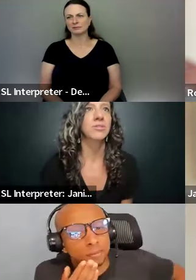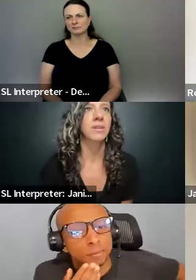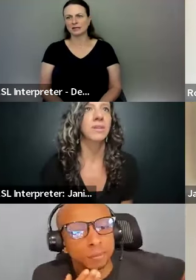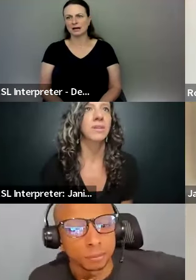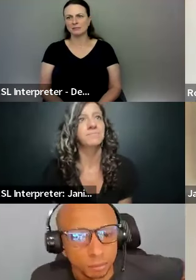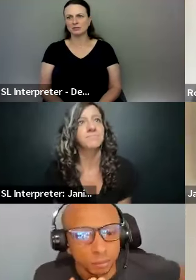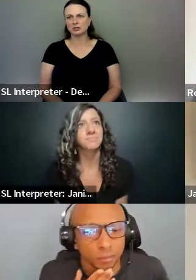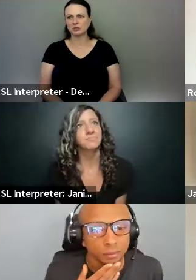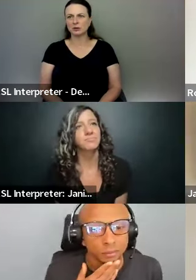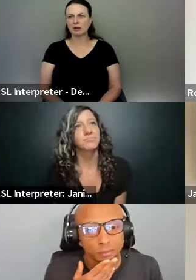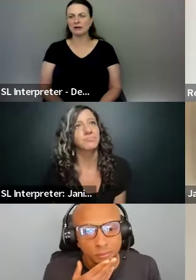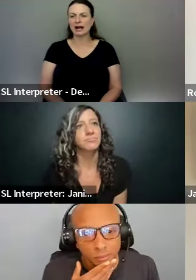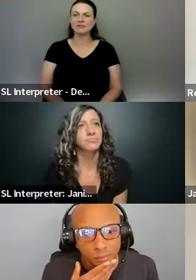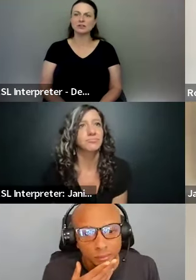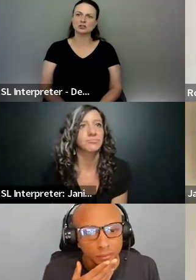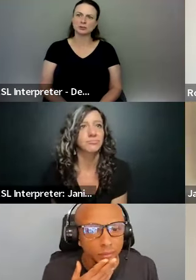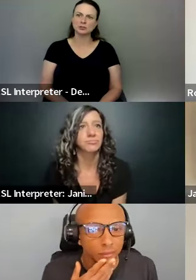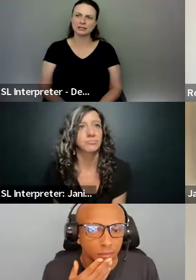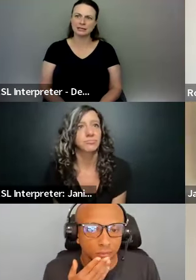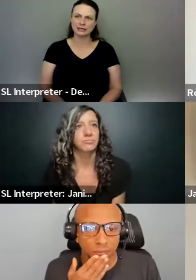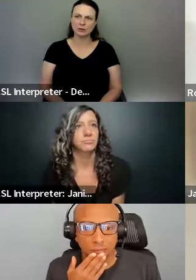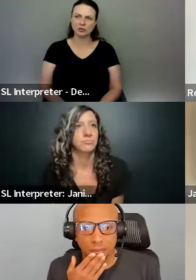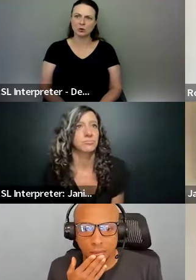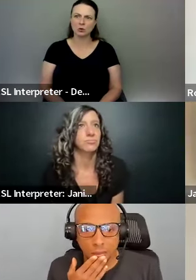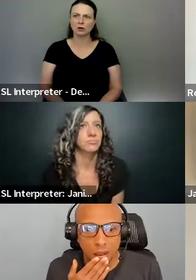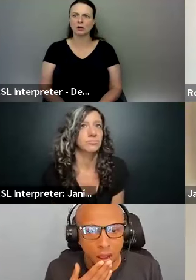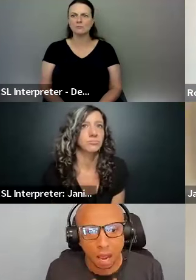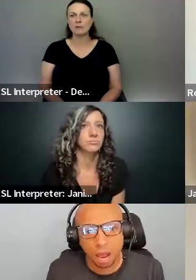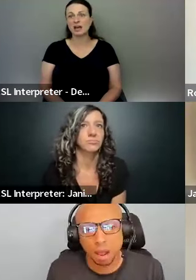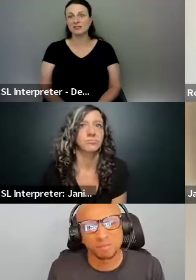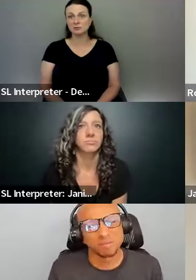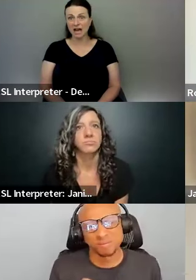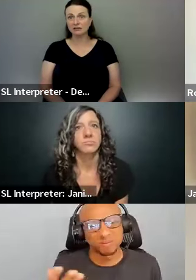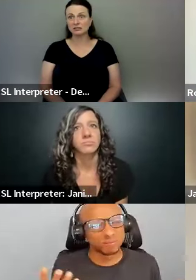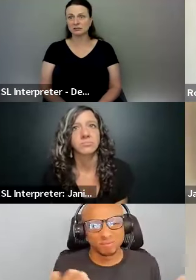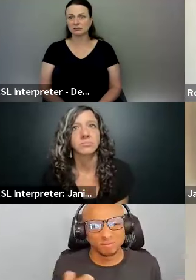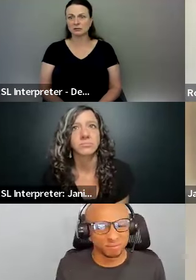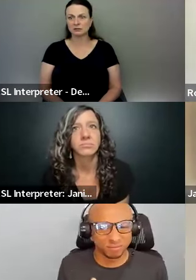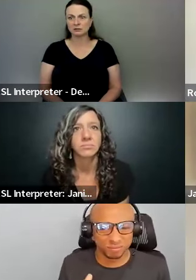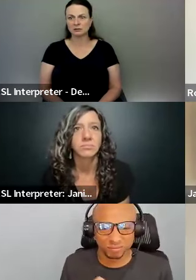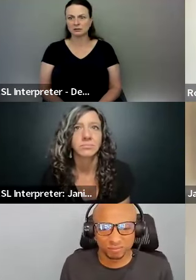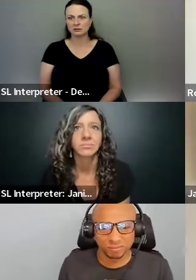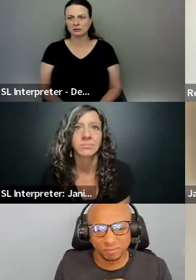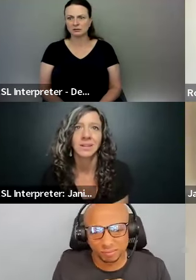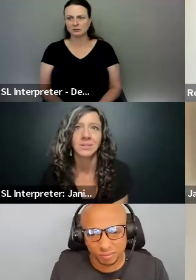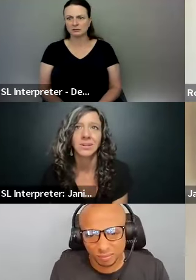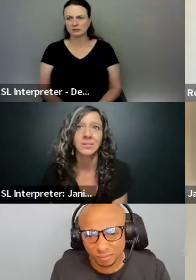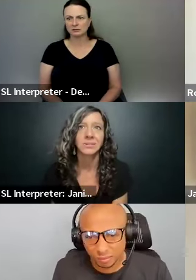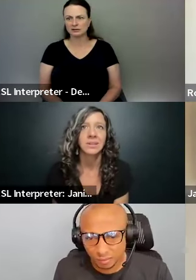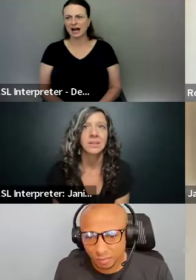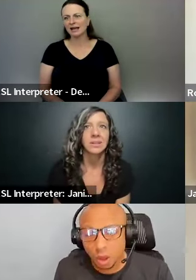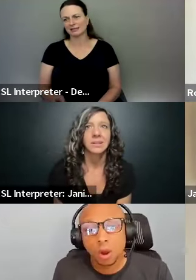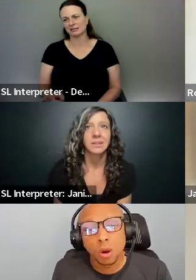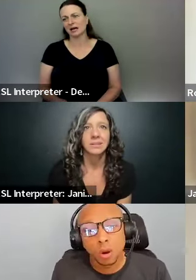Good point. So do you think we'd rather have the description in sign language or maybe have some text? I don't